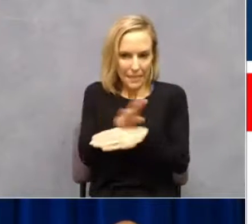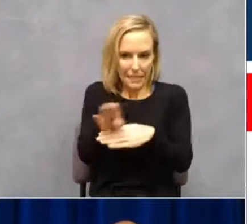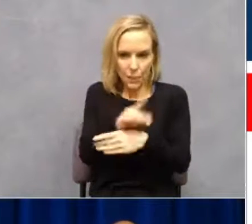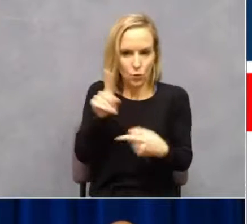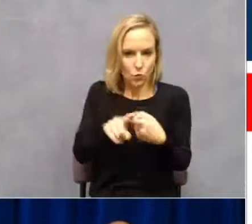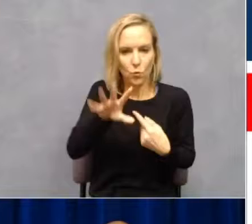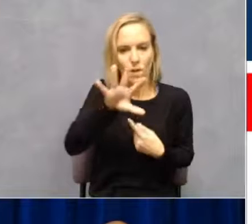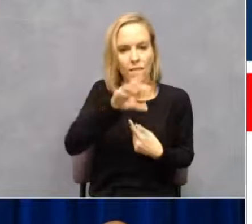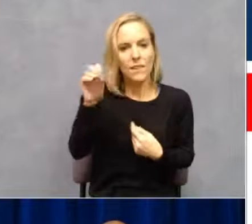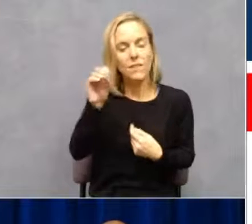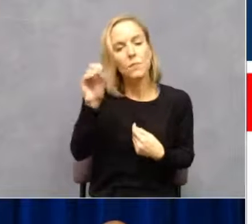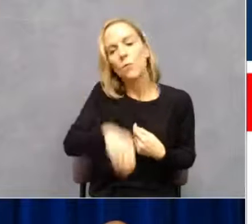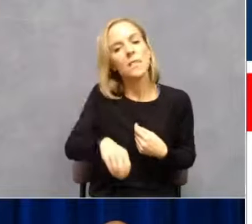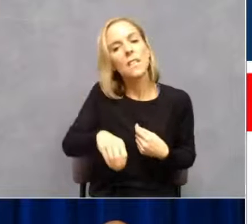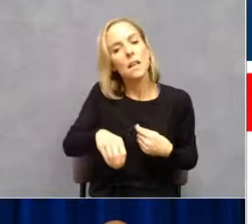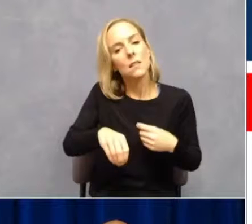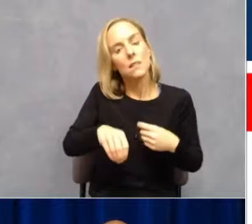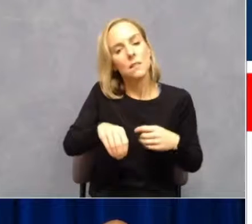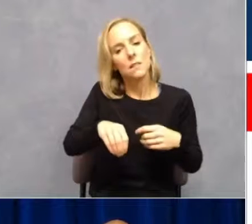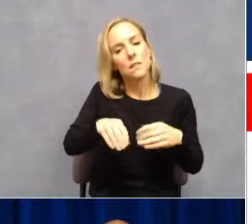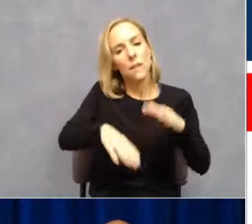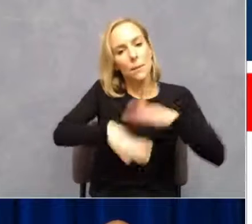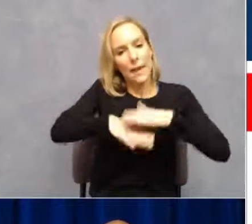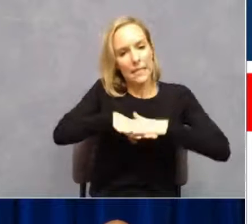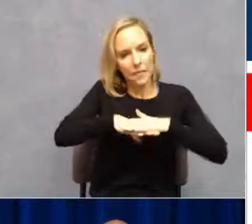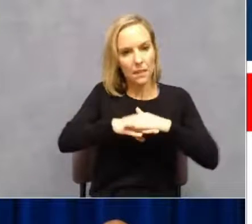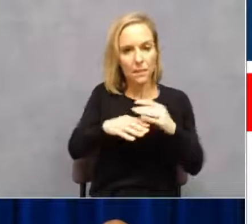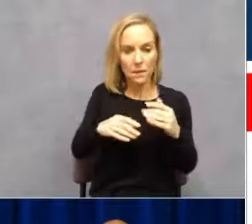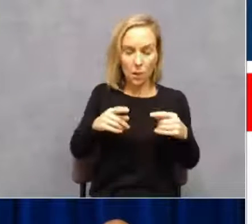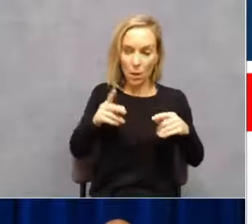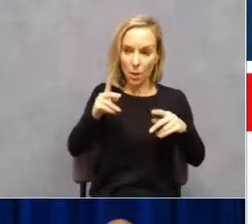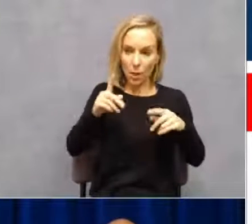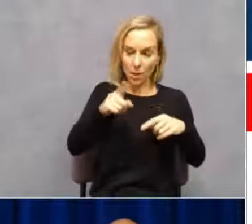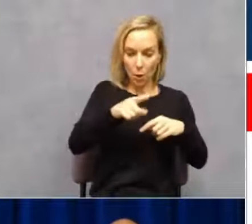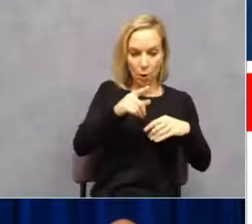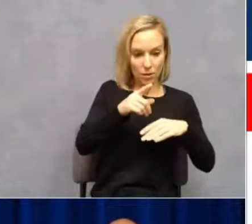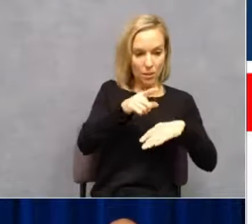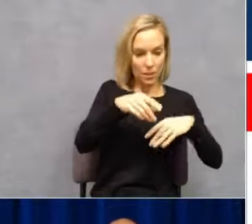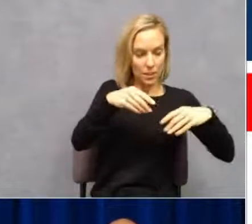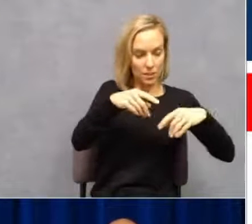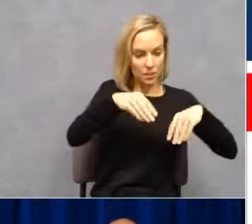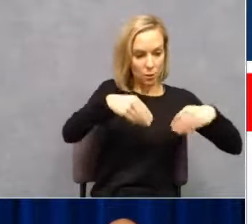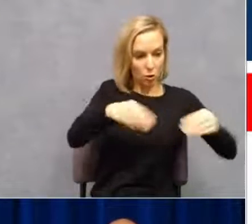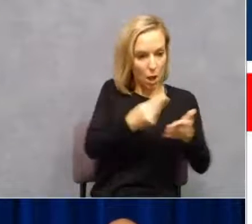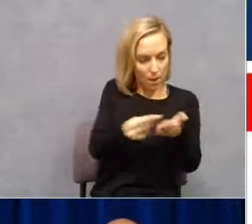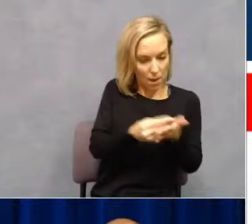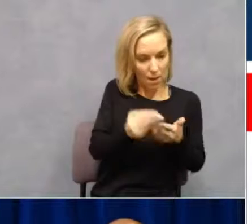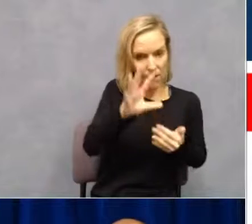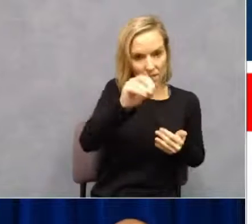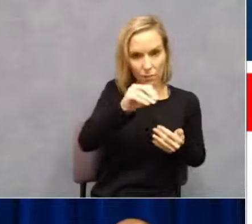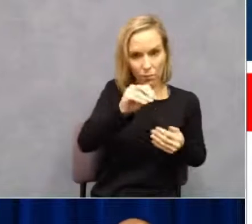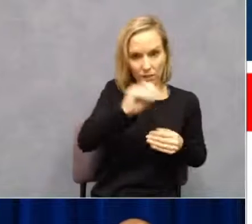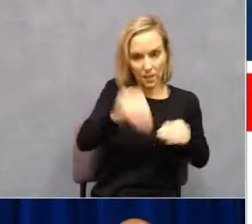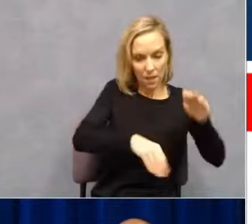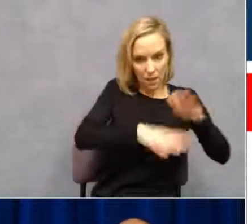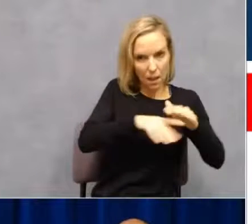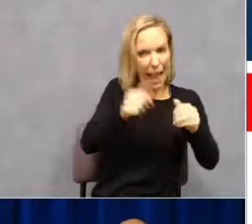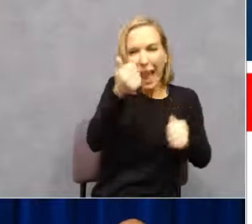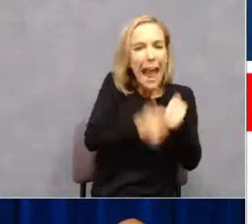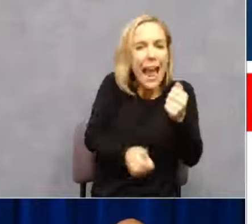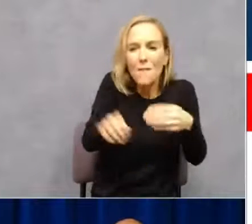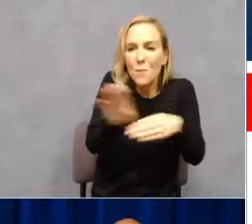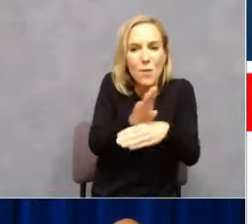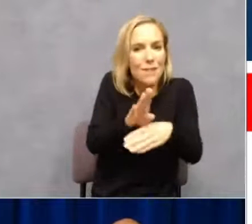Now, that's the negative side, is we're at half capacity, but the positive side is every business is allowed to be open and operating, every business.